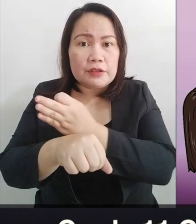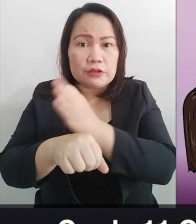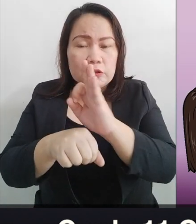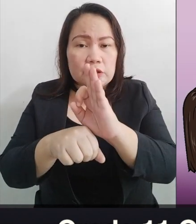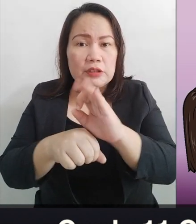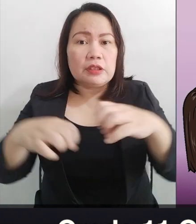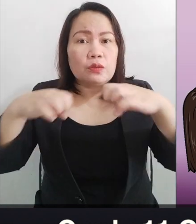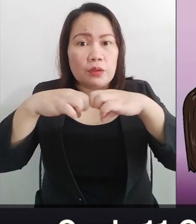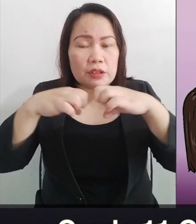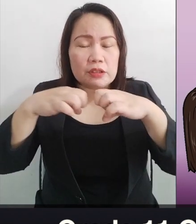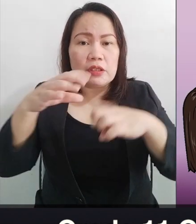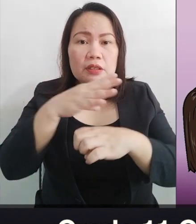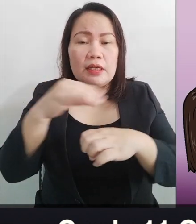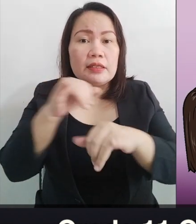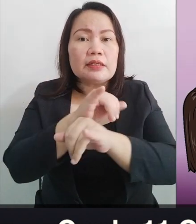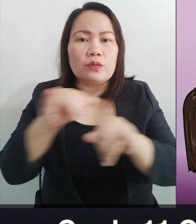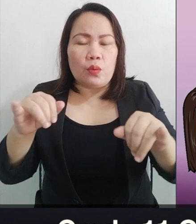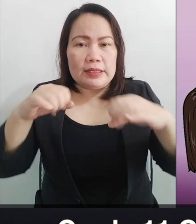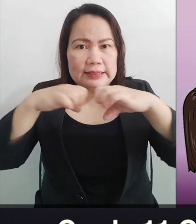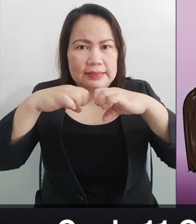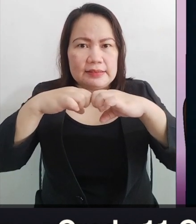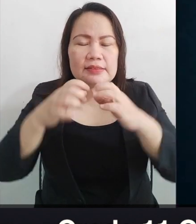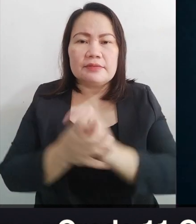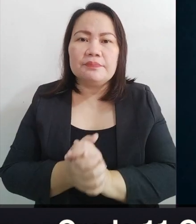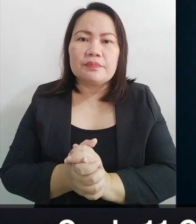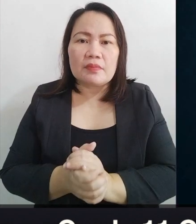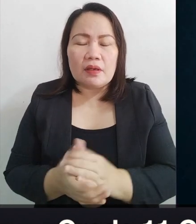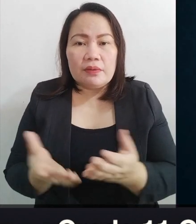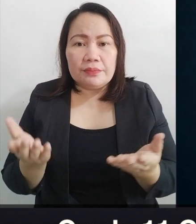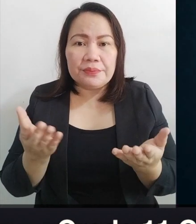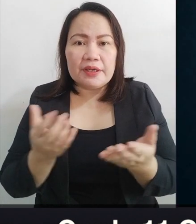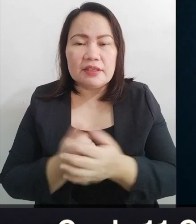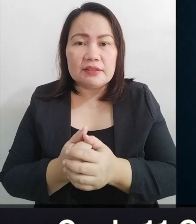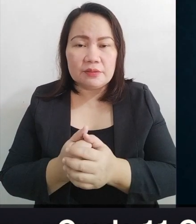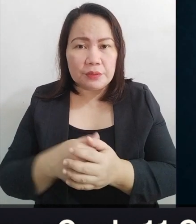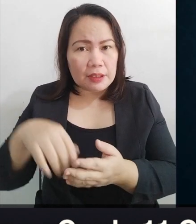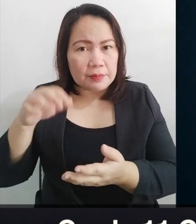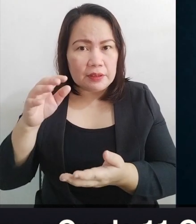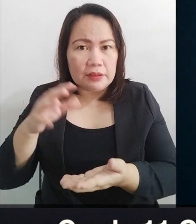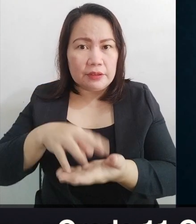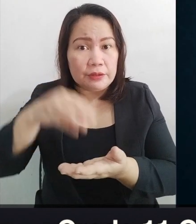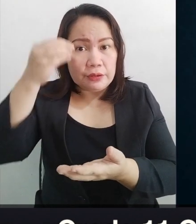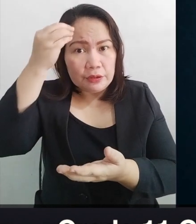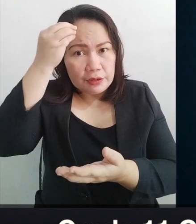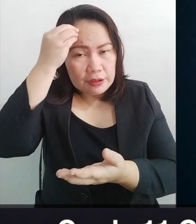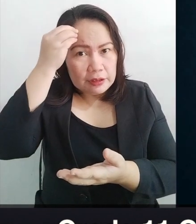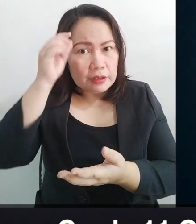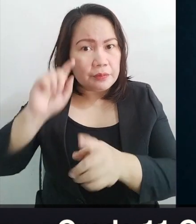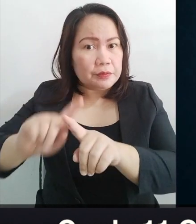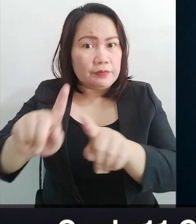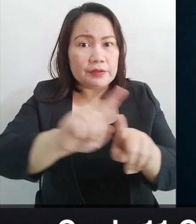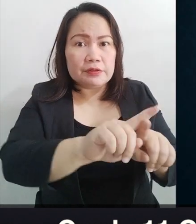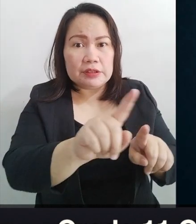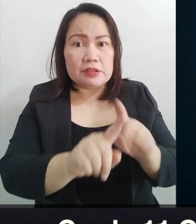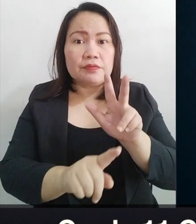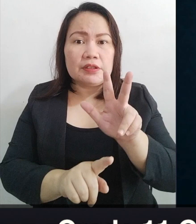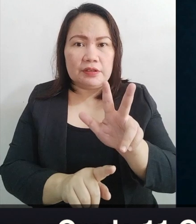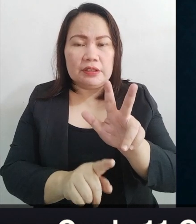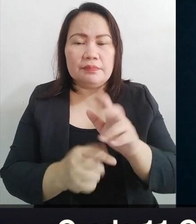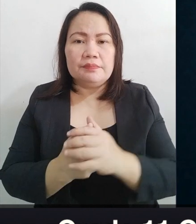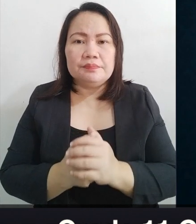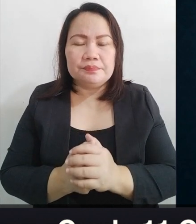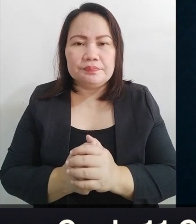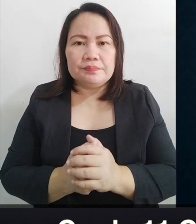exponential equation, and exponential inequality. So kung saan, identify natin yung pagkakaiba nilang